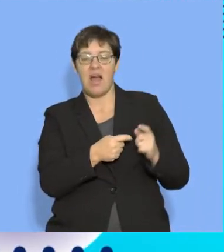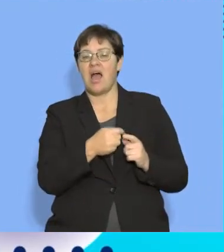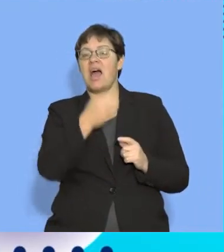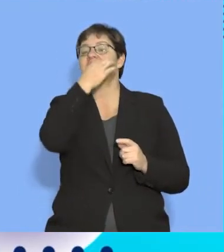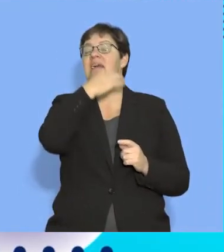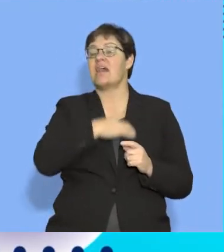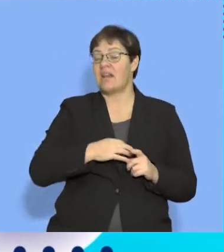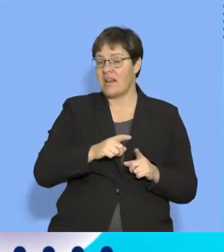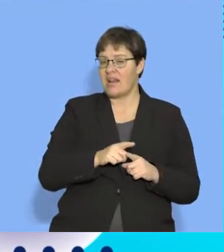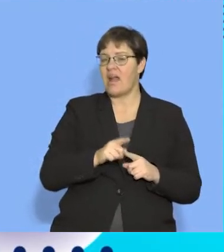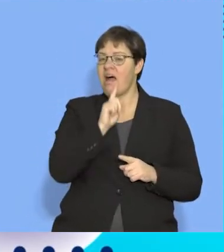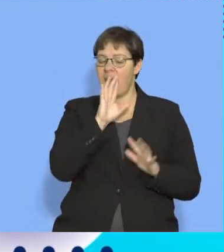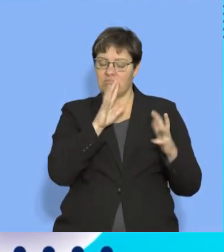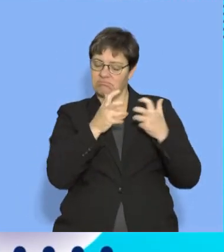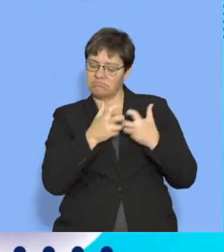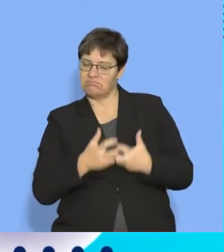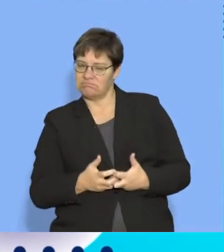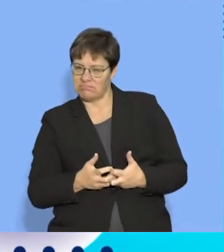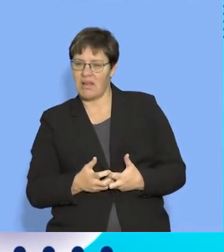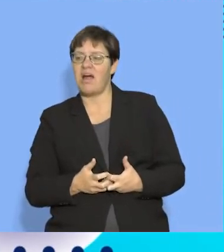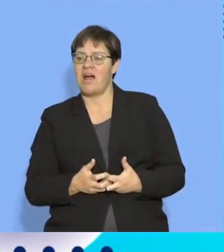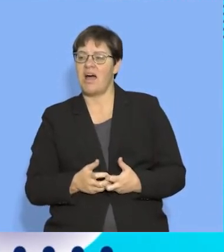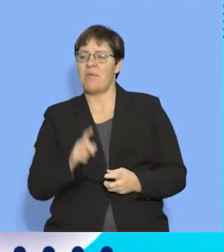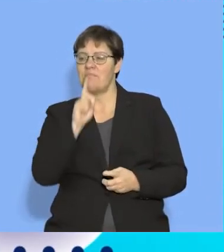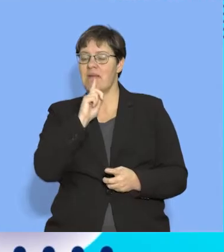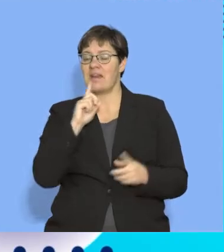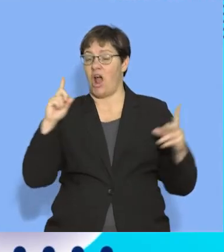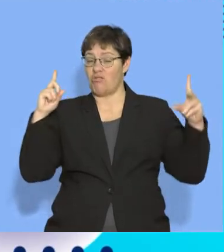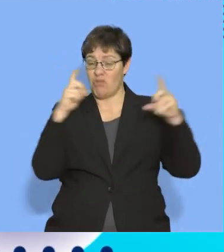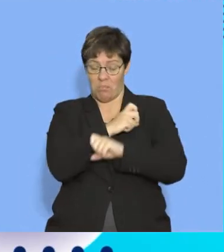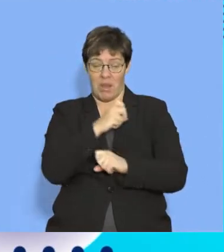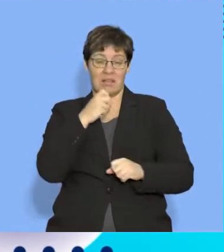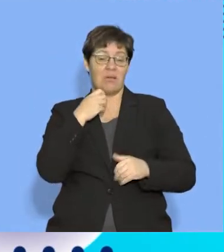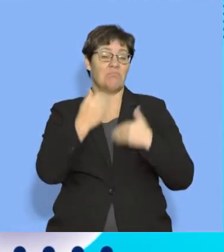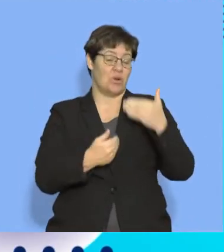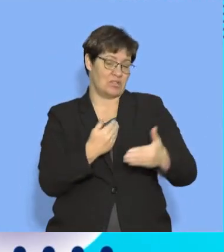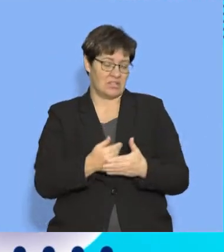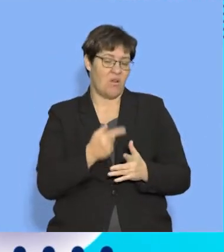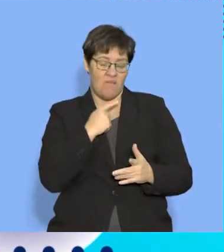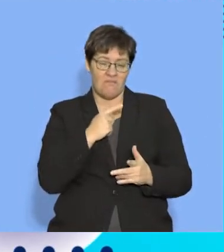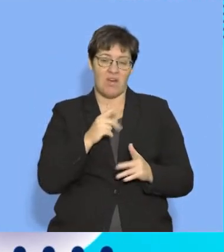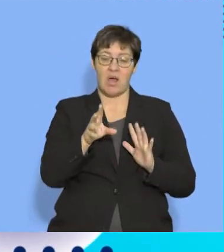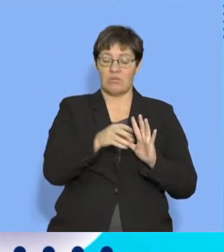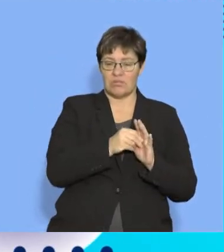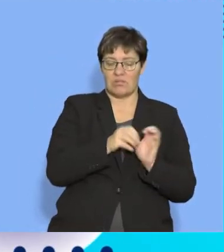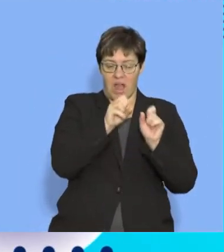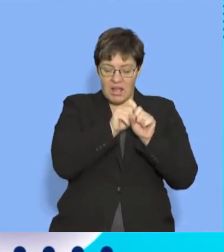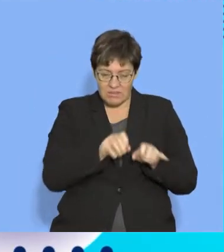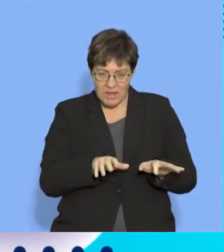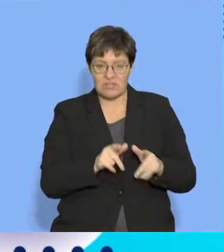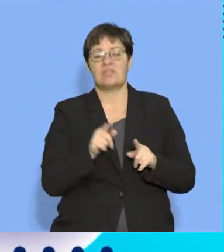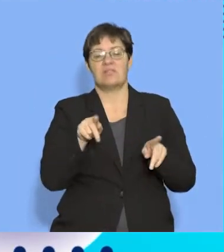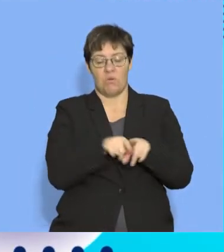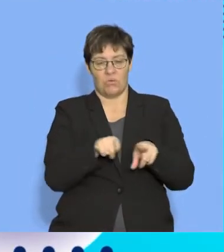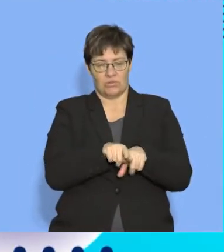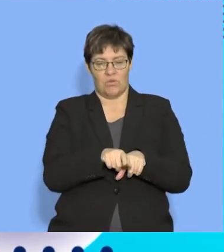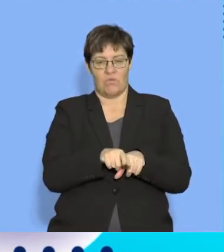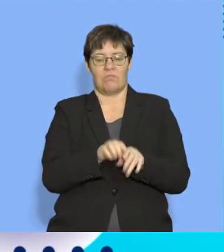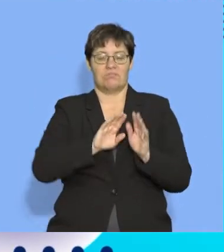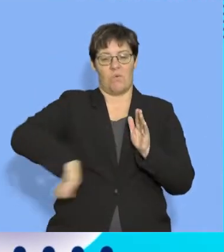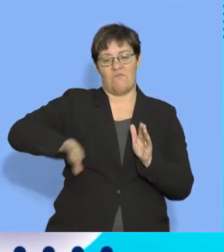parts associated with them, and then we'll move on to these complex processes of absorption, assimilation, and